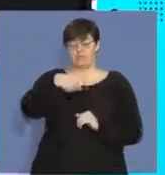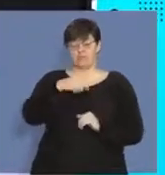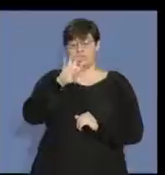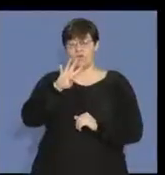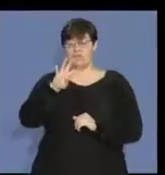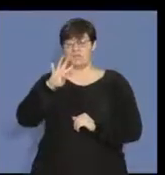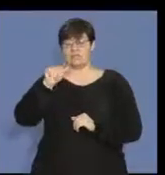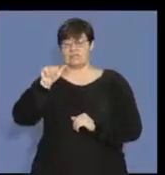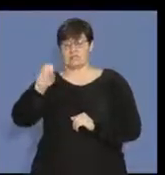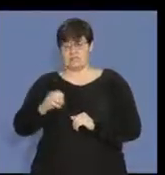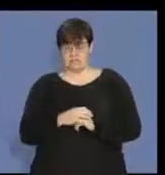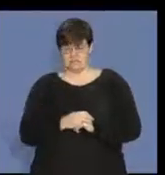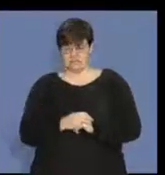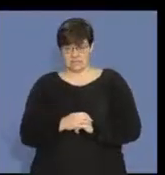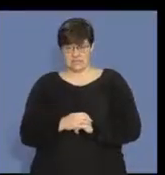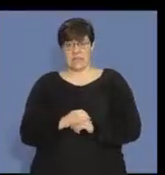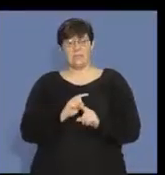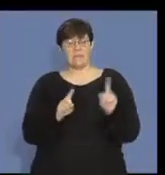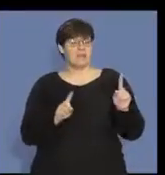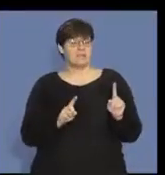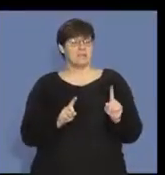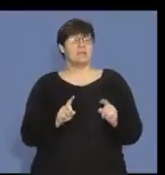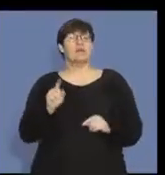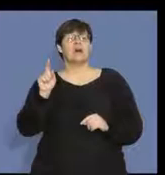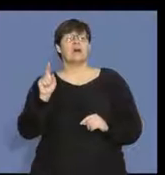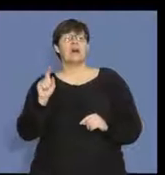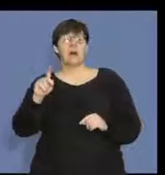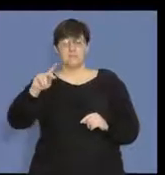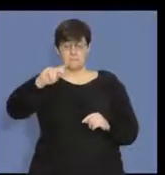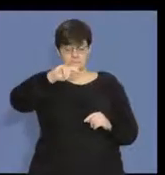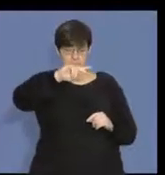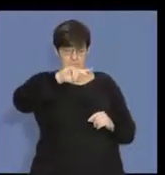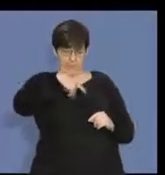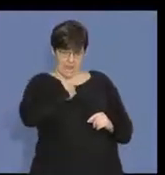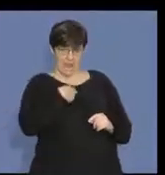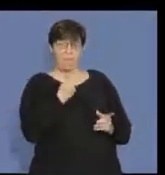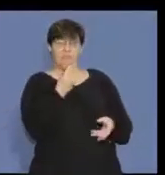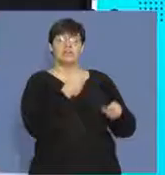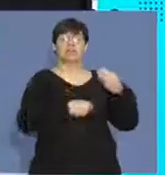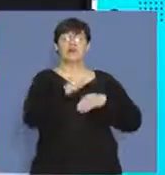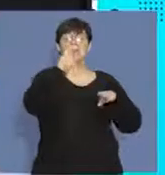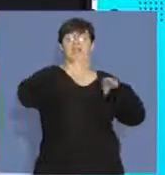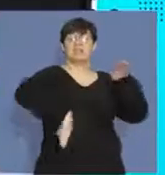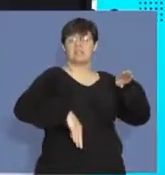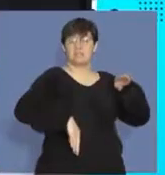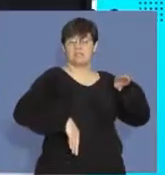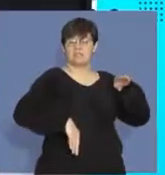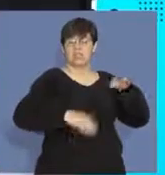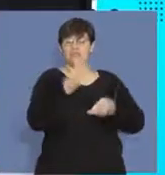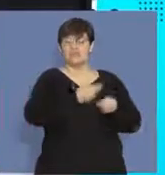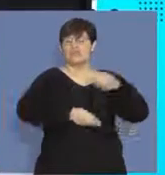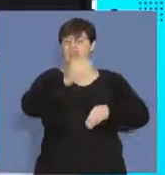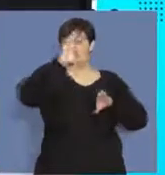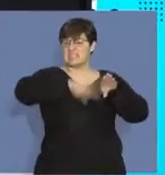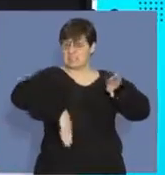for 5,460, but we had given the debtor a trade discount. Okay? Just a little bit